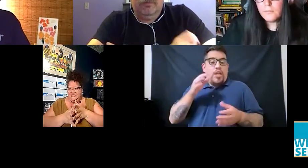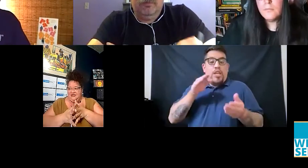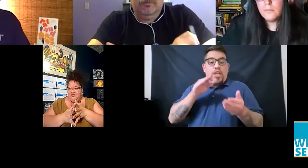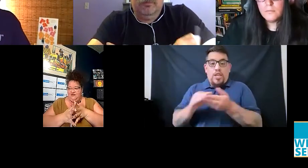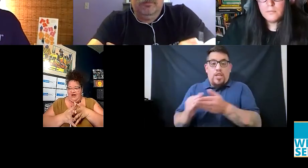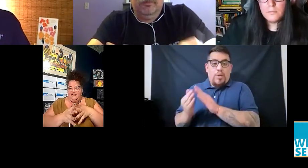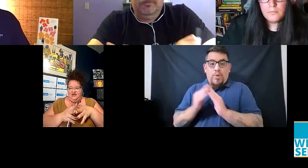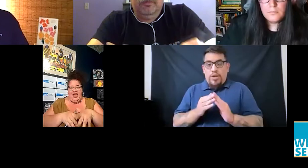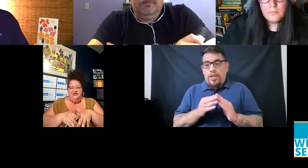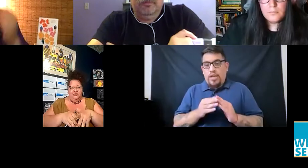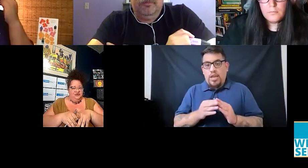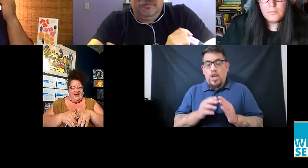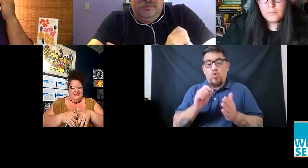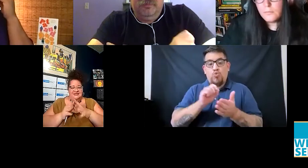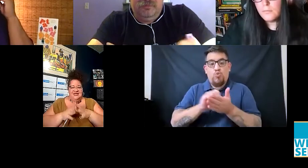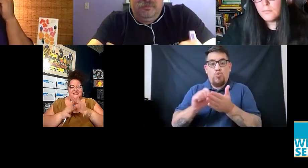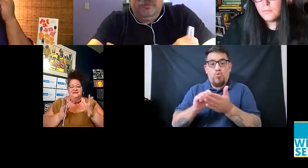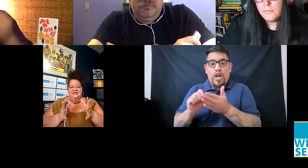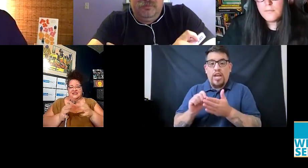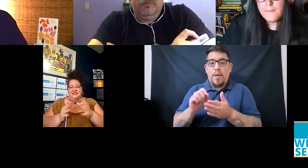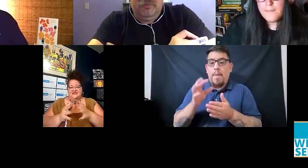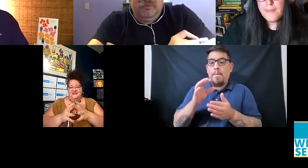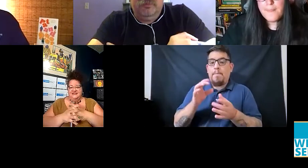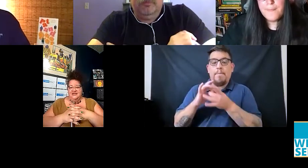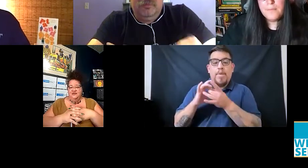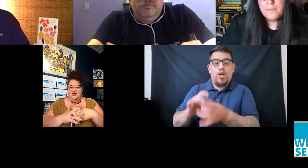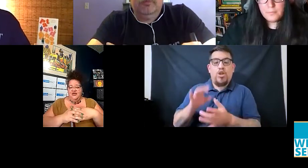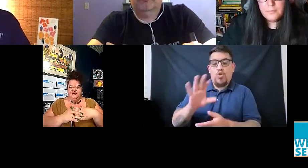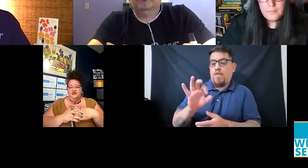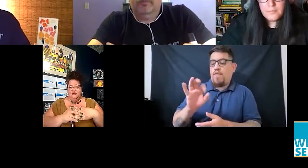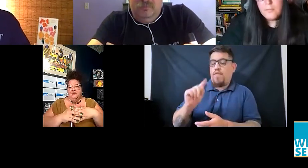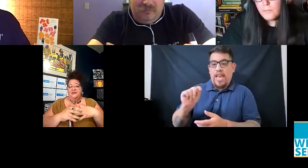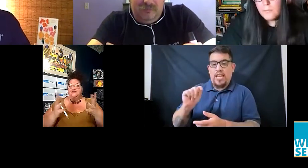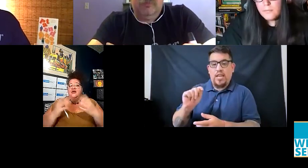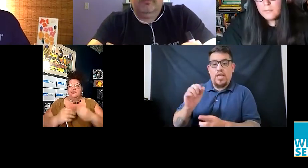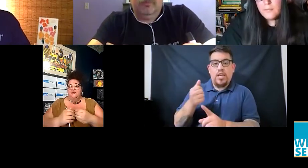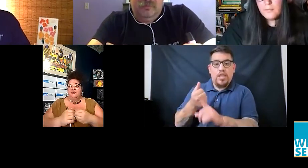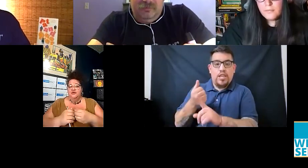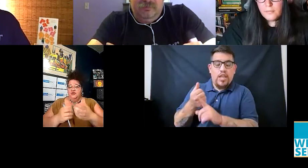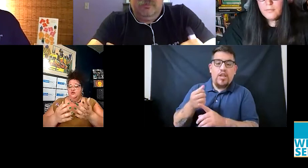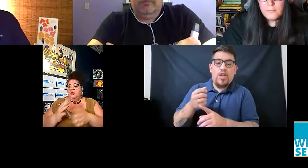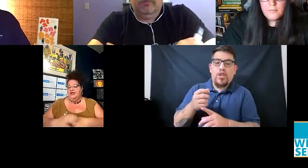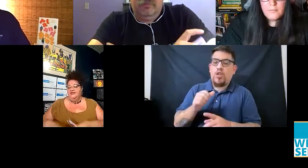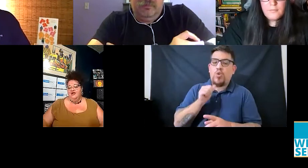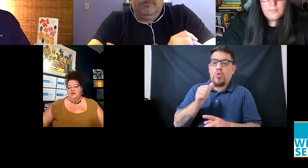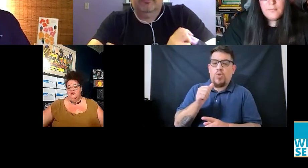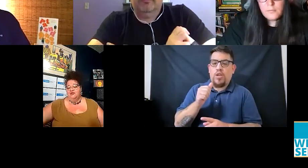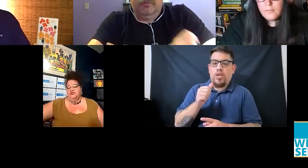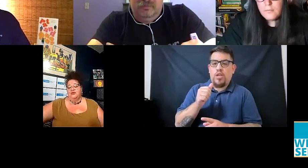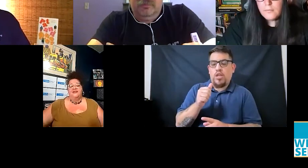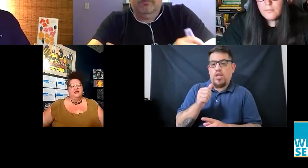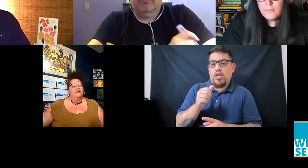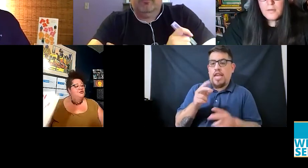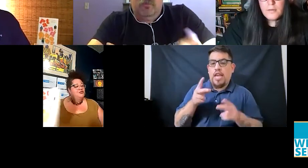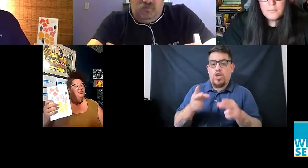is write your actual fatness, not some sanitized fatness that you think editors want, because there are people who want it and there are people who will